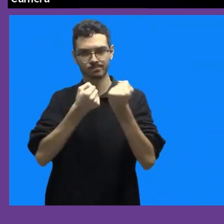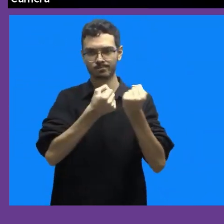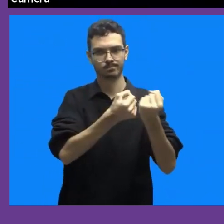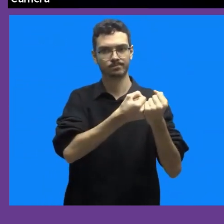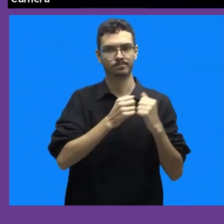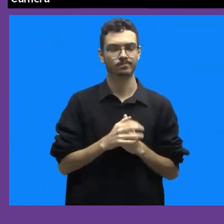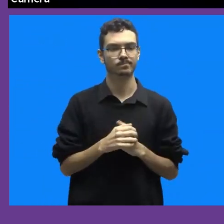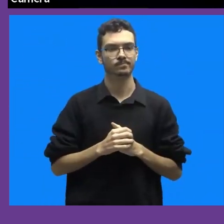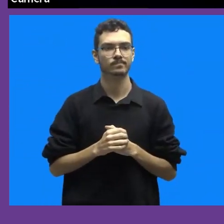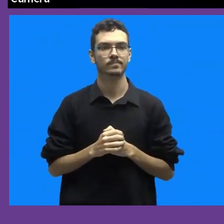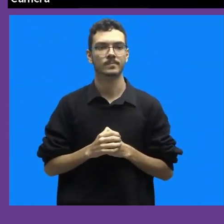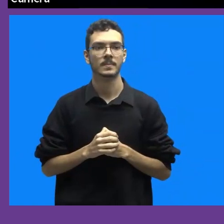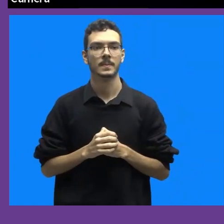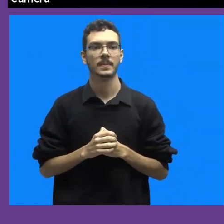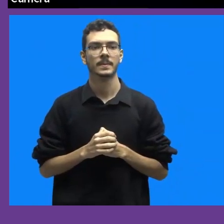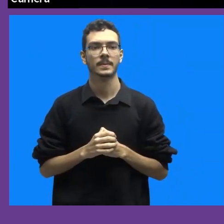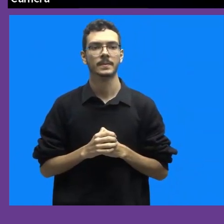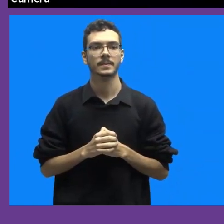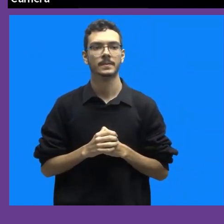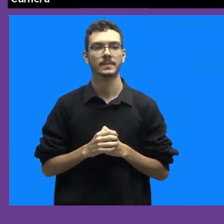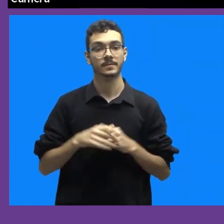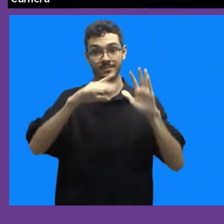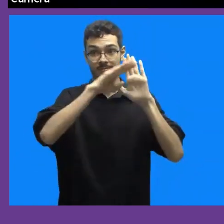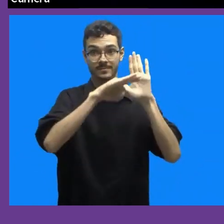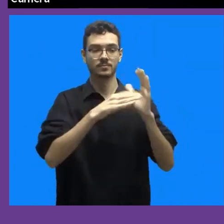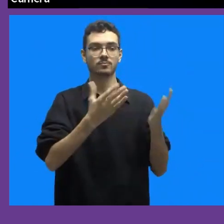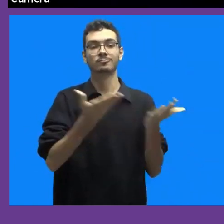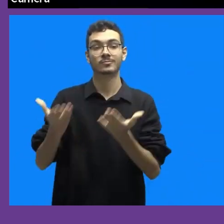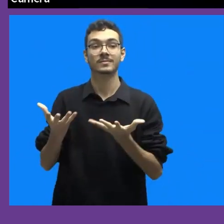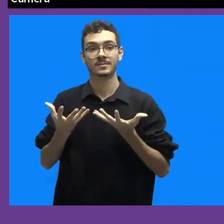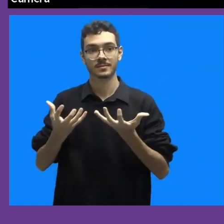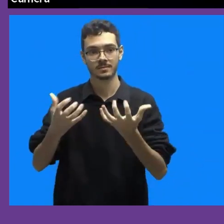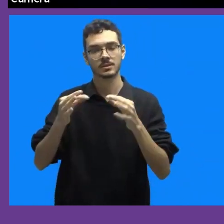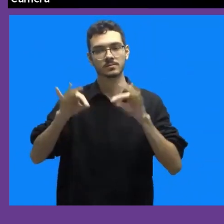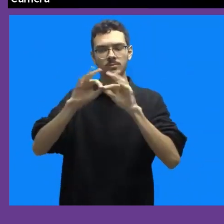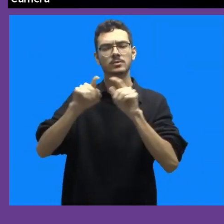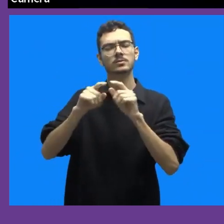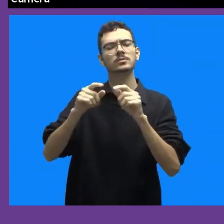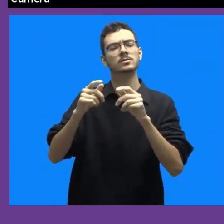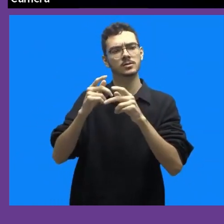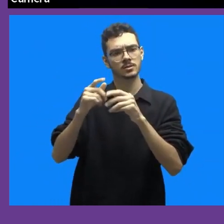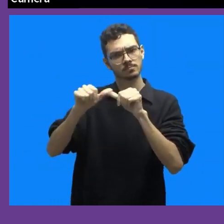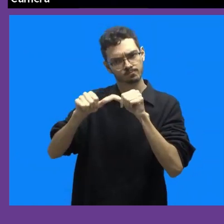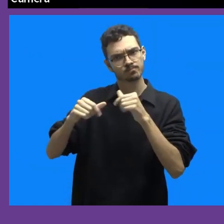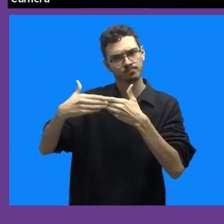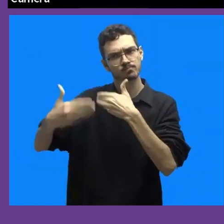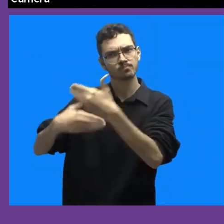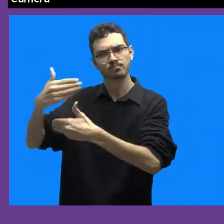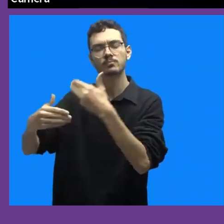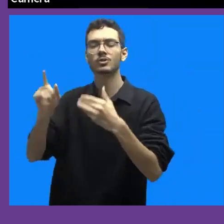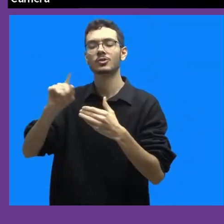is essential. By staying at the forefront of technological development, we can ensure that our